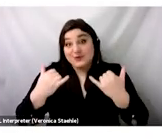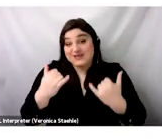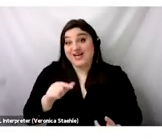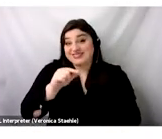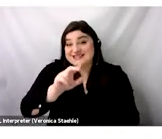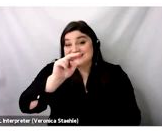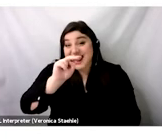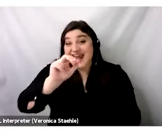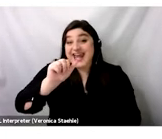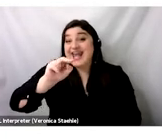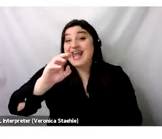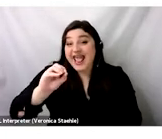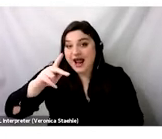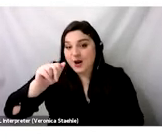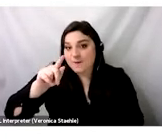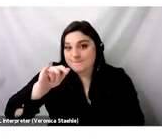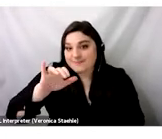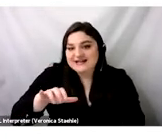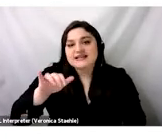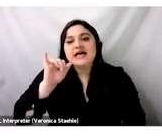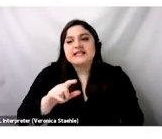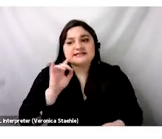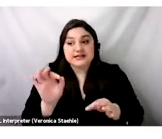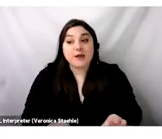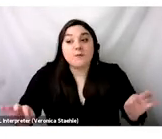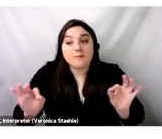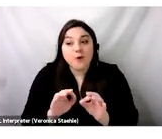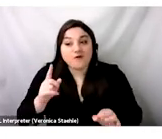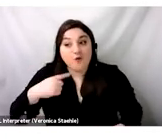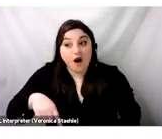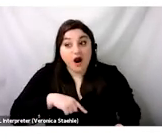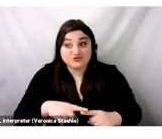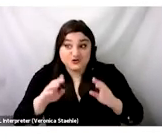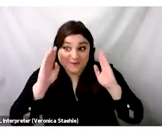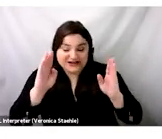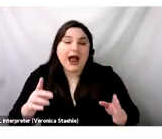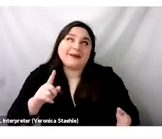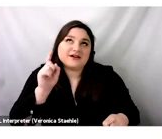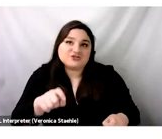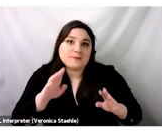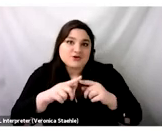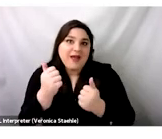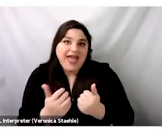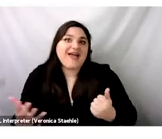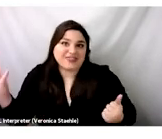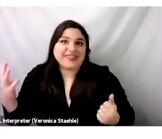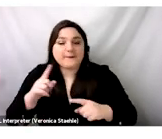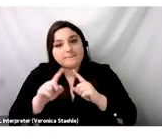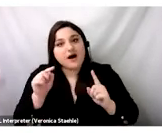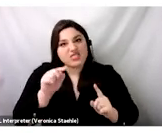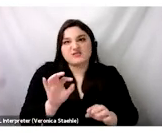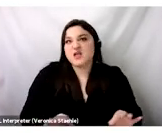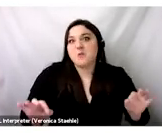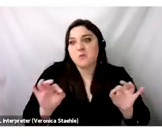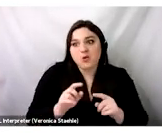are where we should be looking, I would say, as if we shouldn't be looking everywhere else. So this